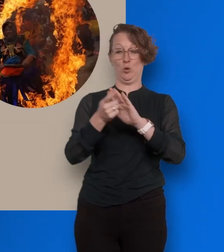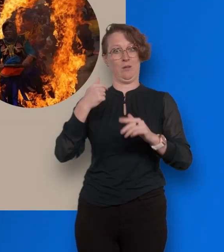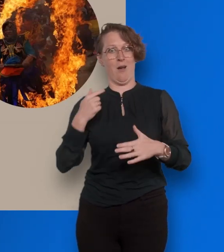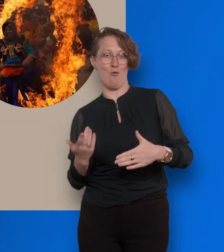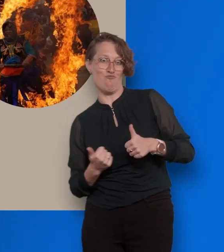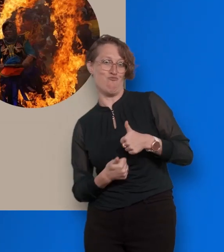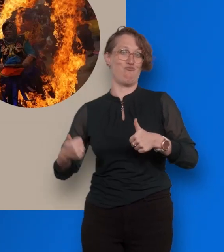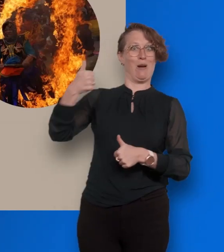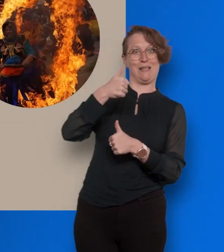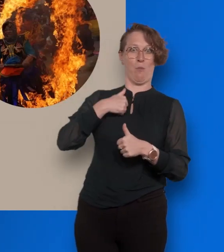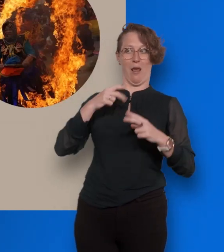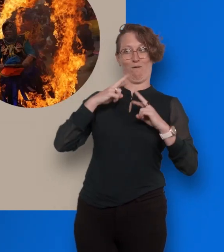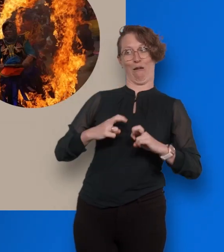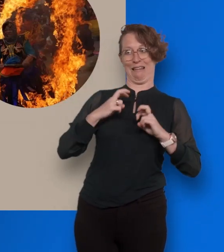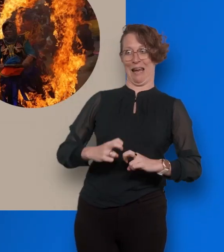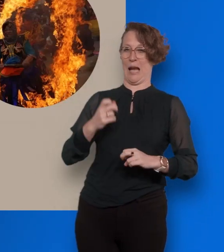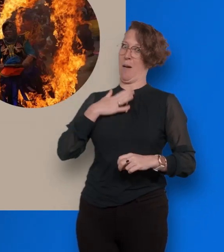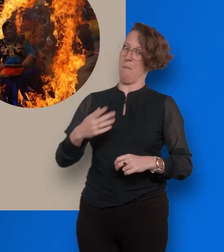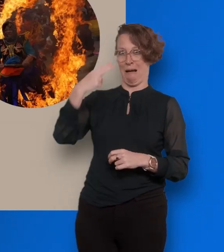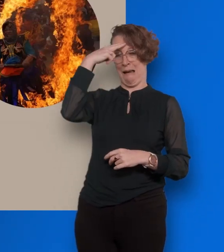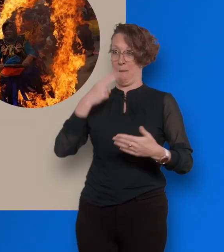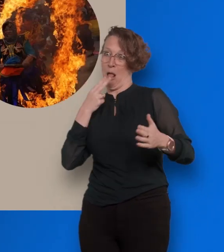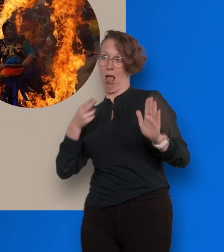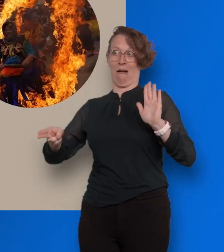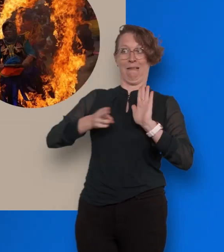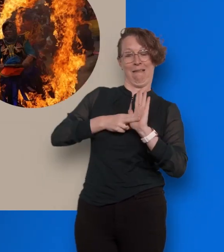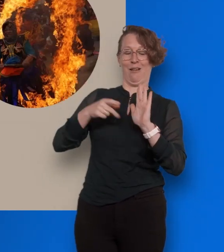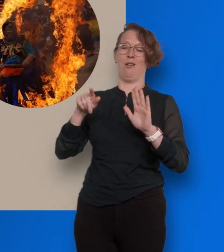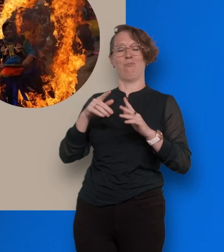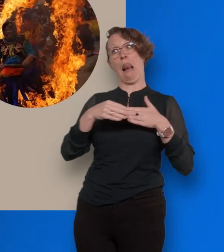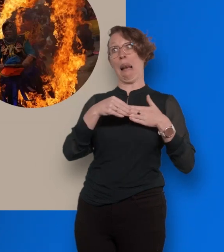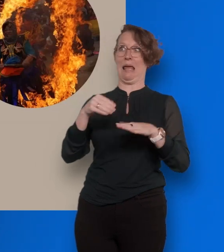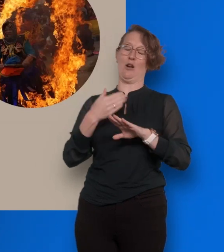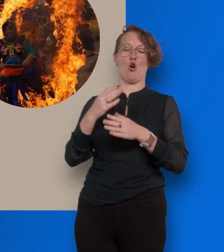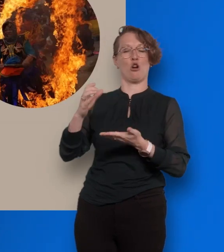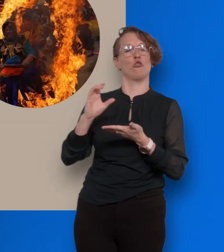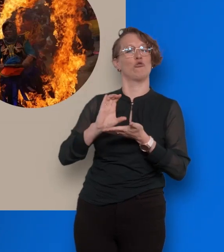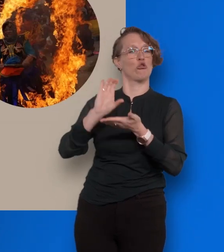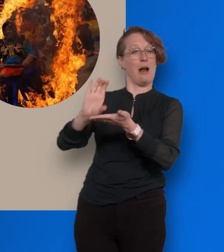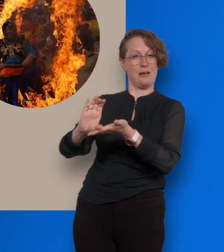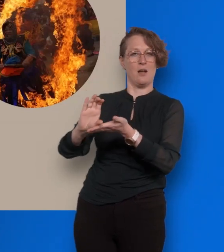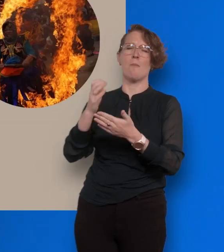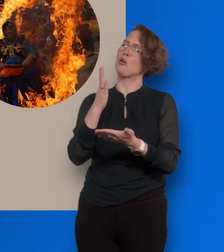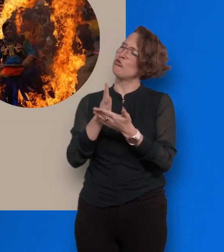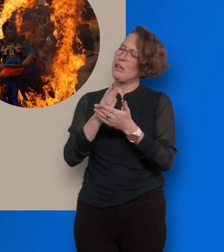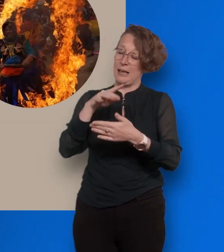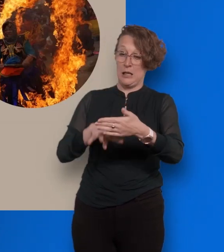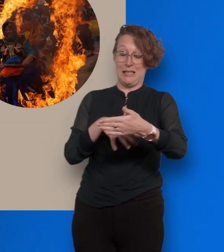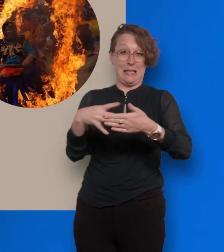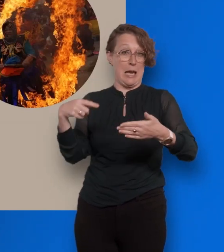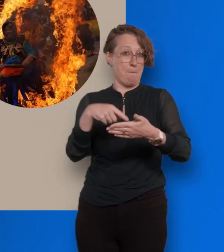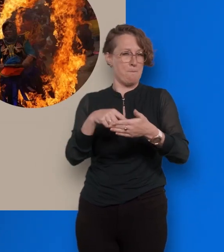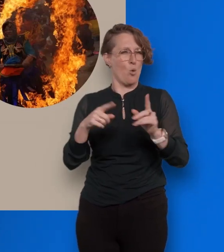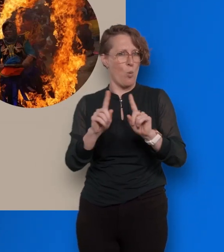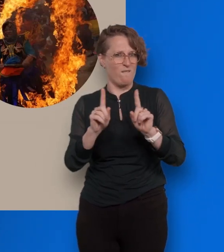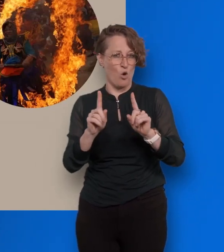principal investigator have their name as a lead on a grant. The characteristic of the scheme, this was a scheme where we